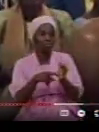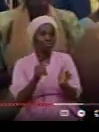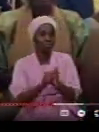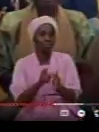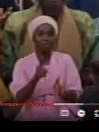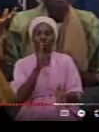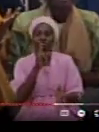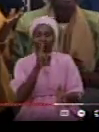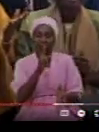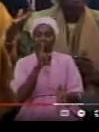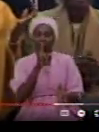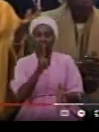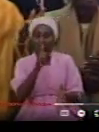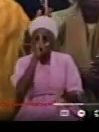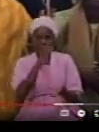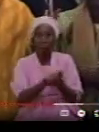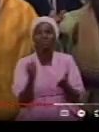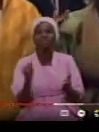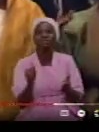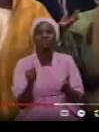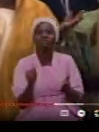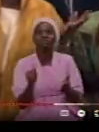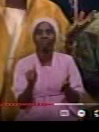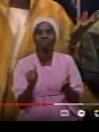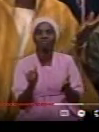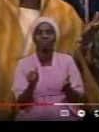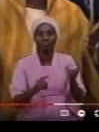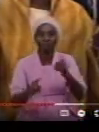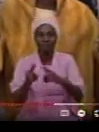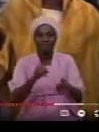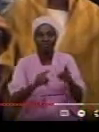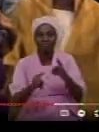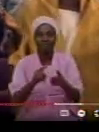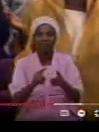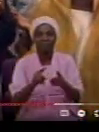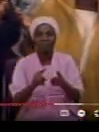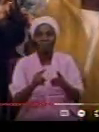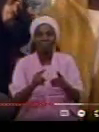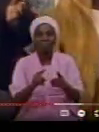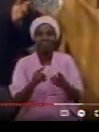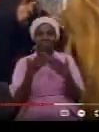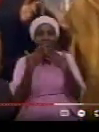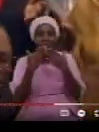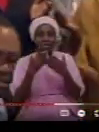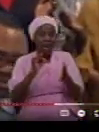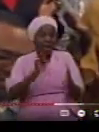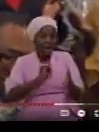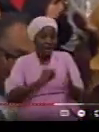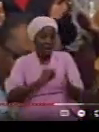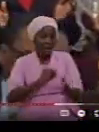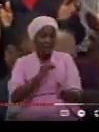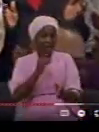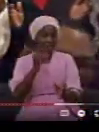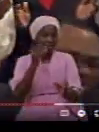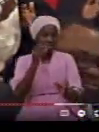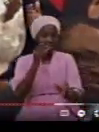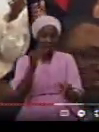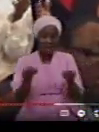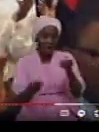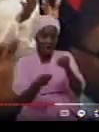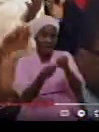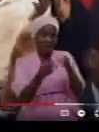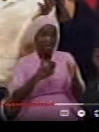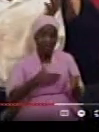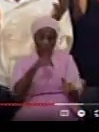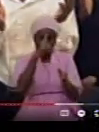believe. Yes. Thank God. I join my faith with your faith. Yes. It is